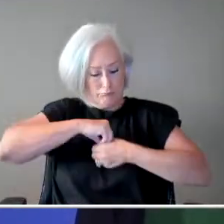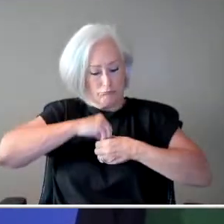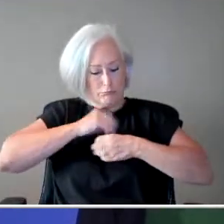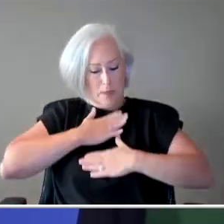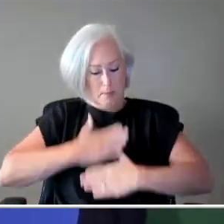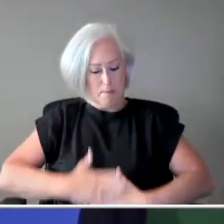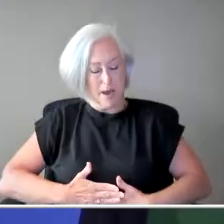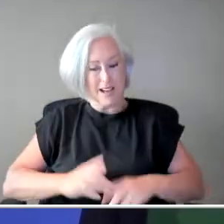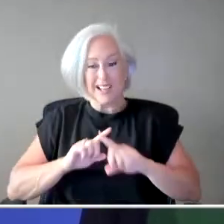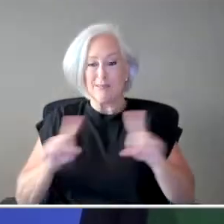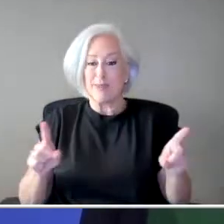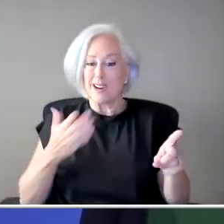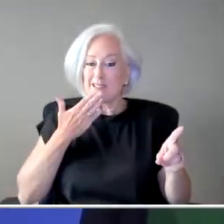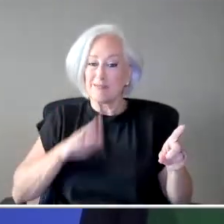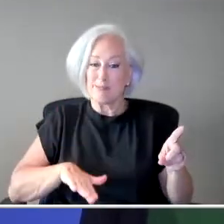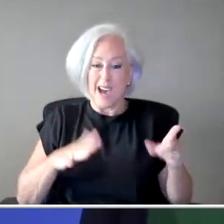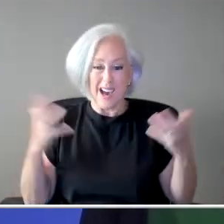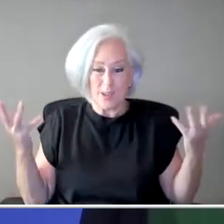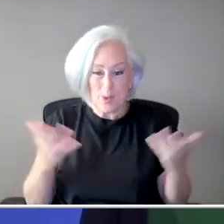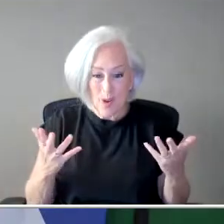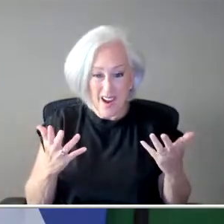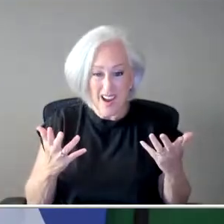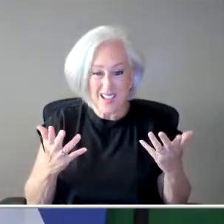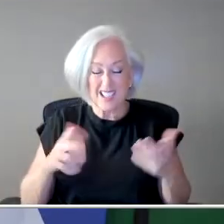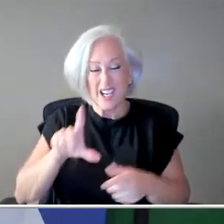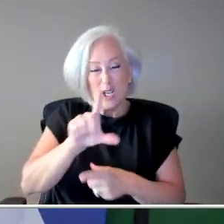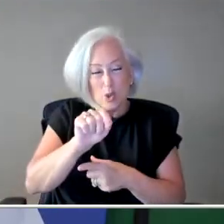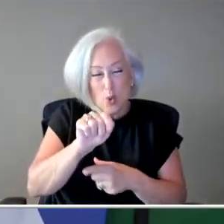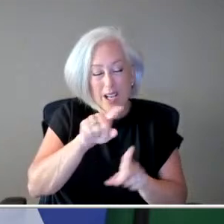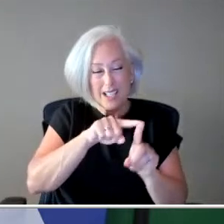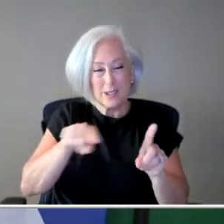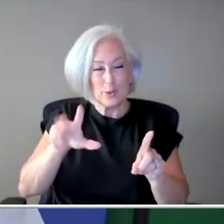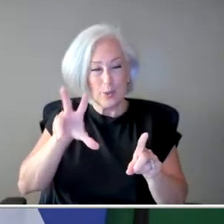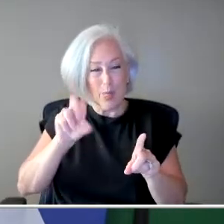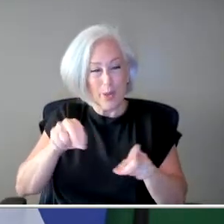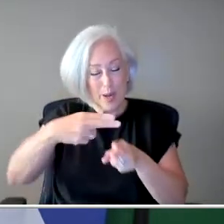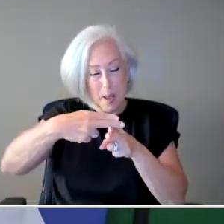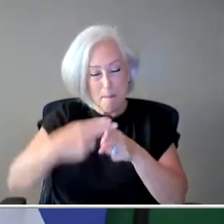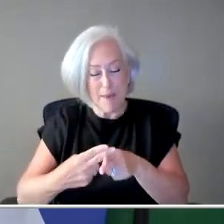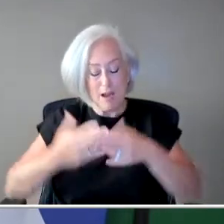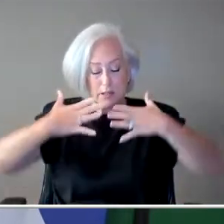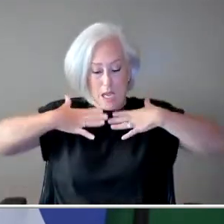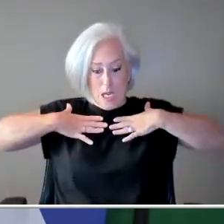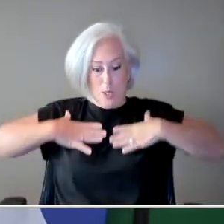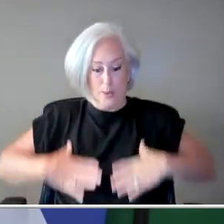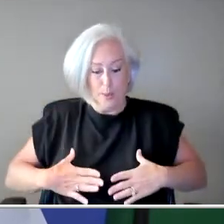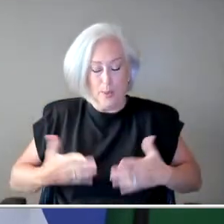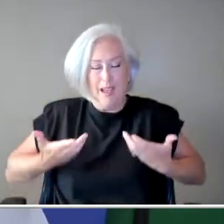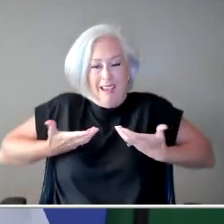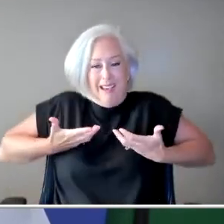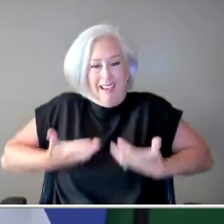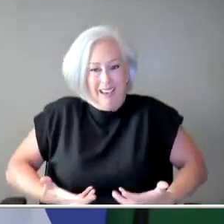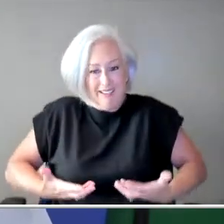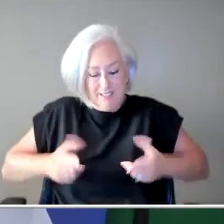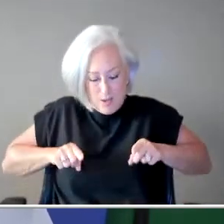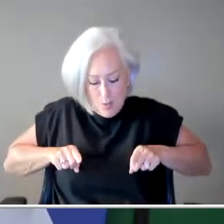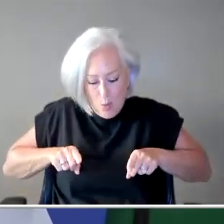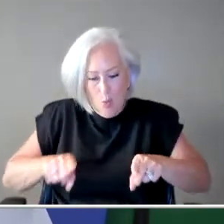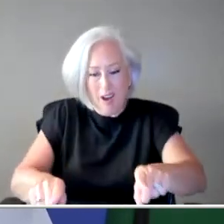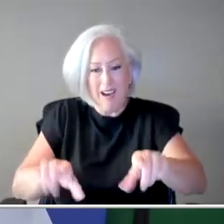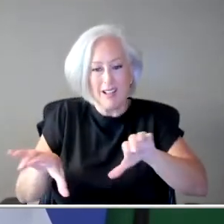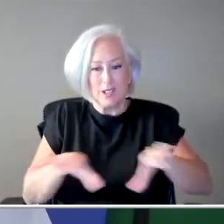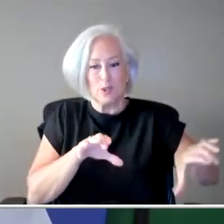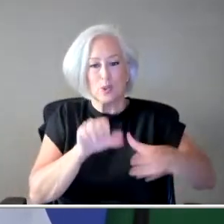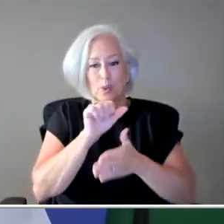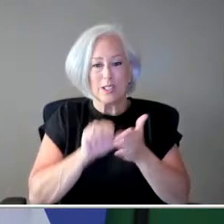is huge, though, and that is that it adds 20 to 30 pounds while you're doing a case. So our surgeries or procedures sometimes can